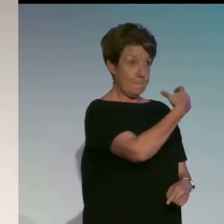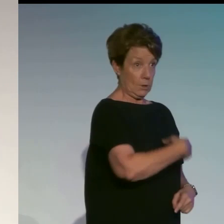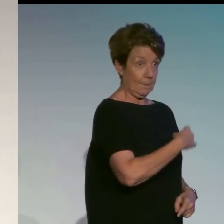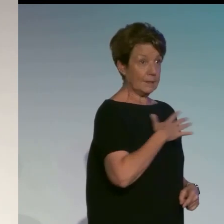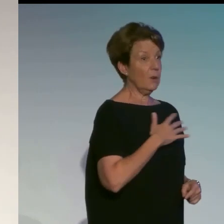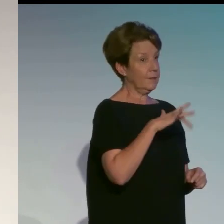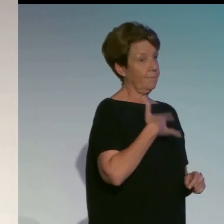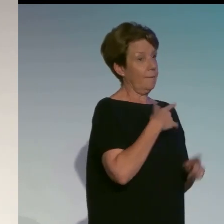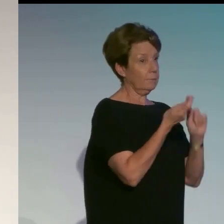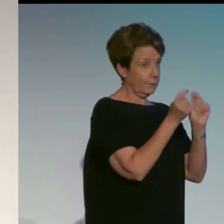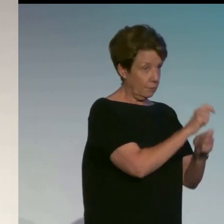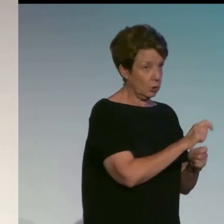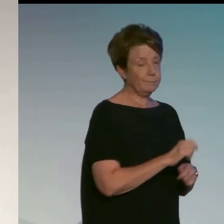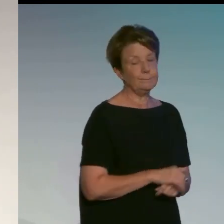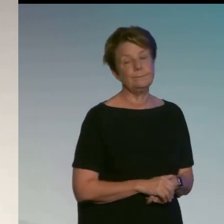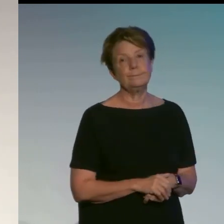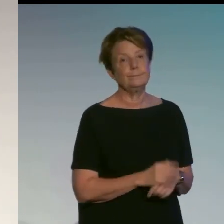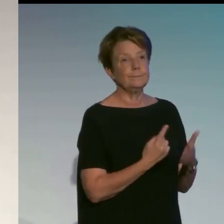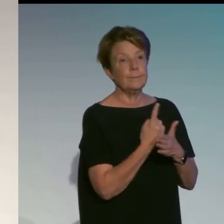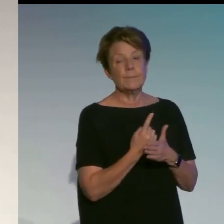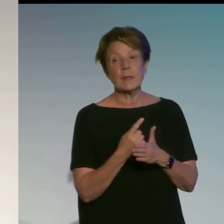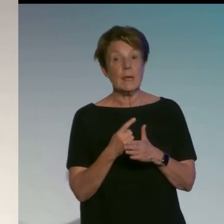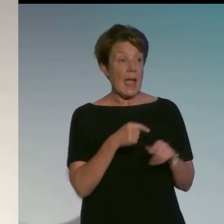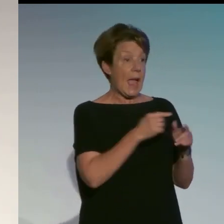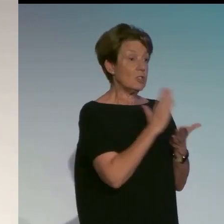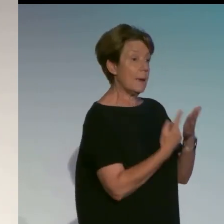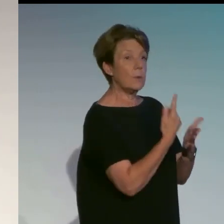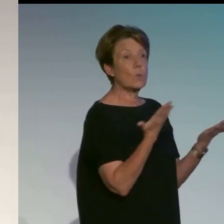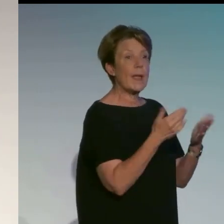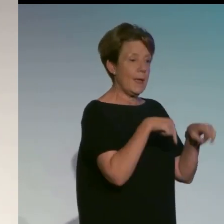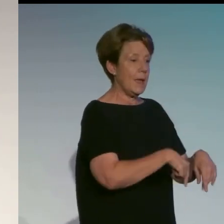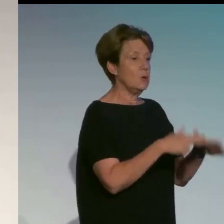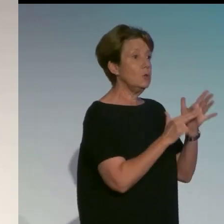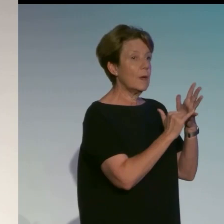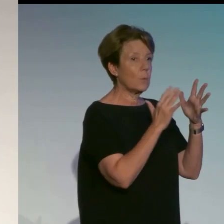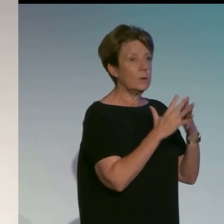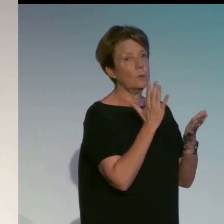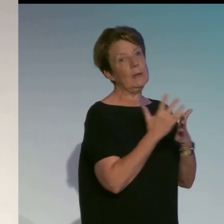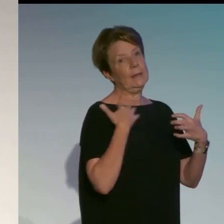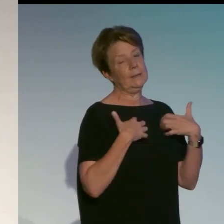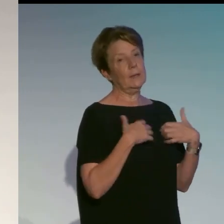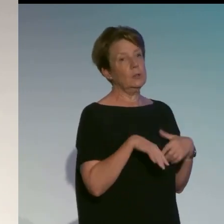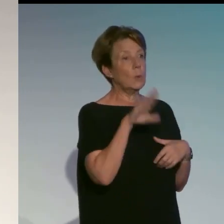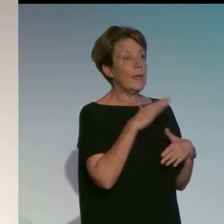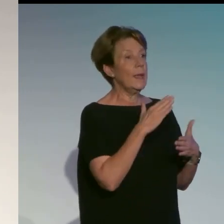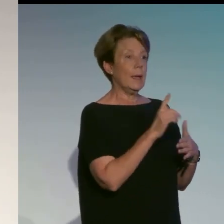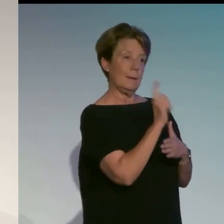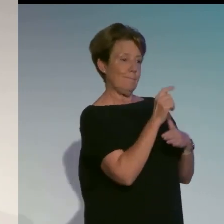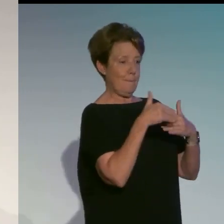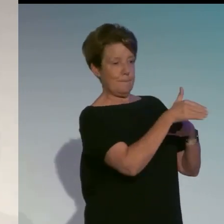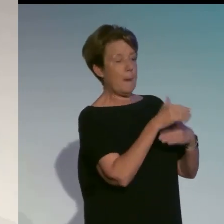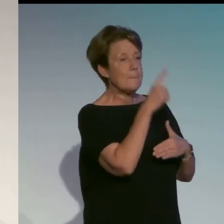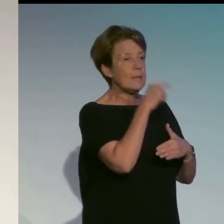was a survivor of conversion practices here in New South Wales, actually, so I'm really excited to hear that a potential ban is on the